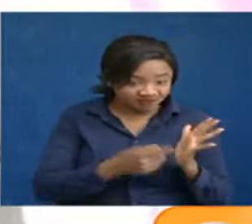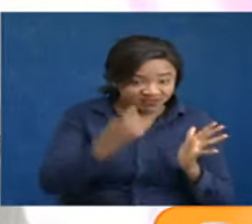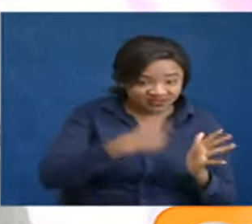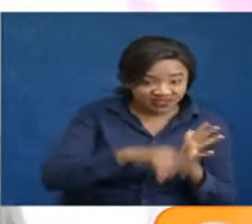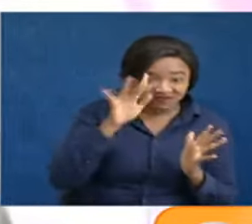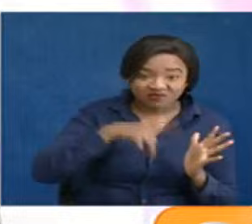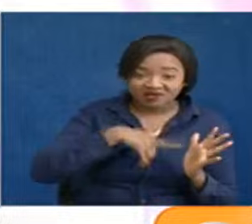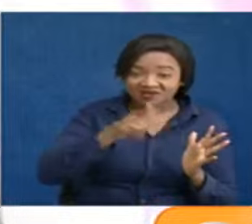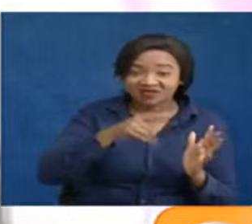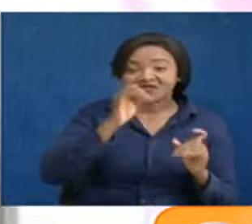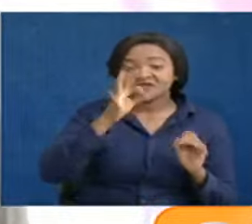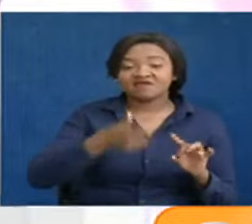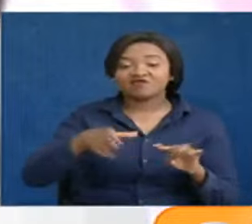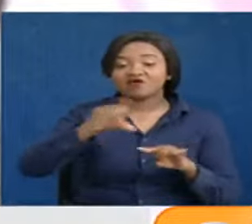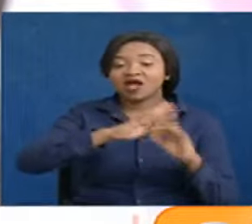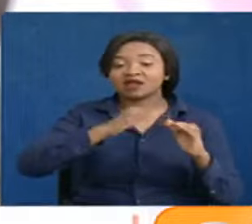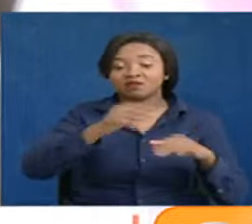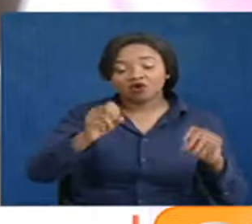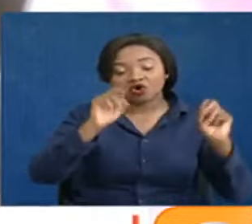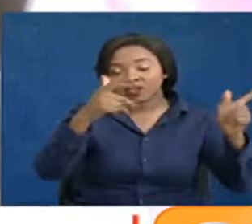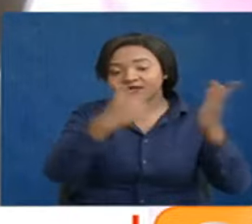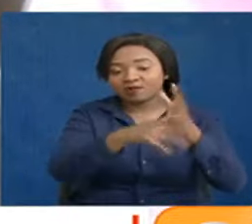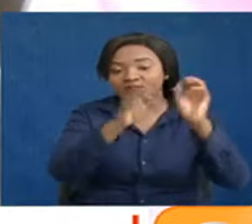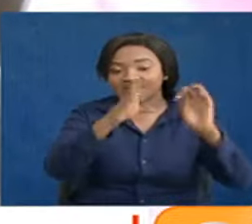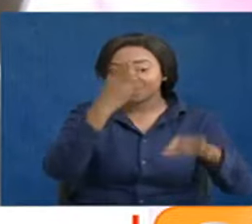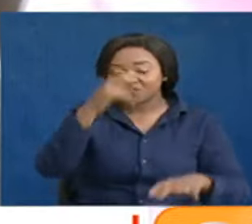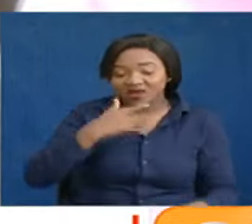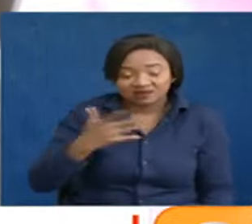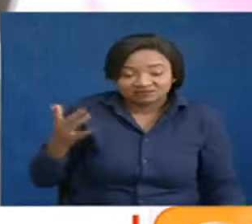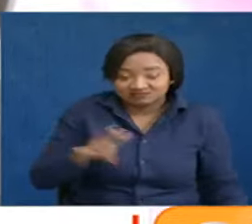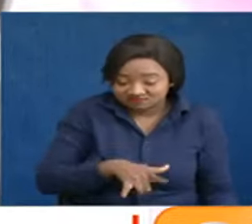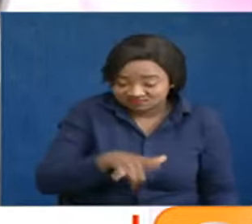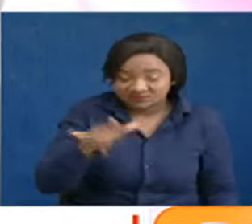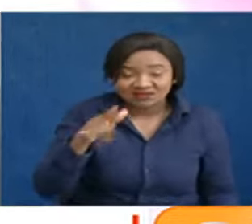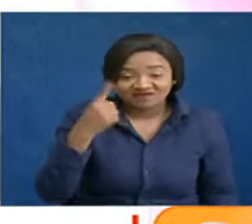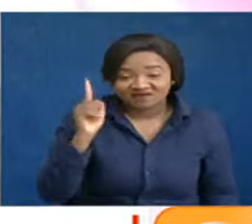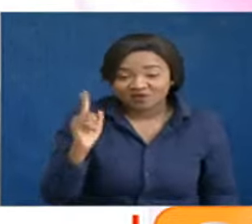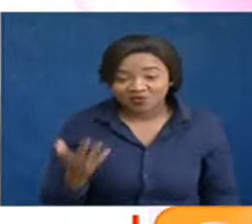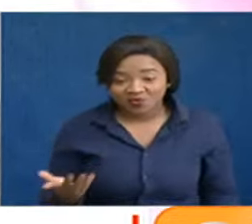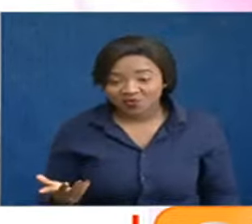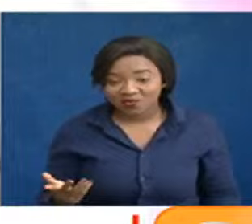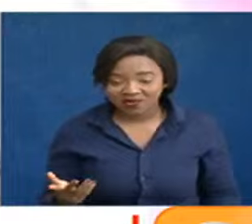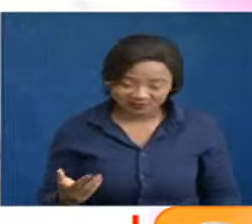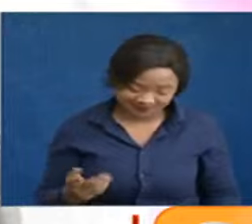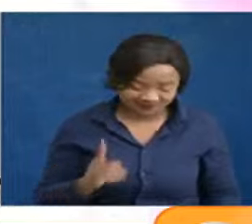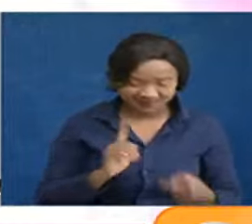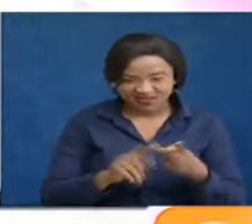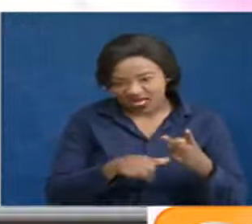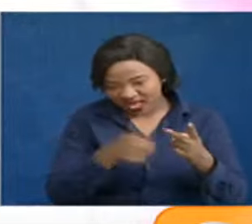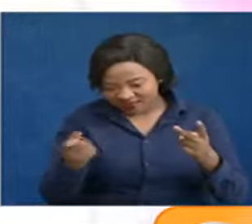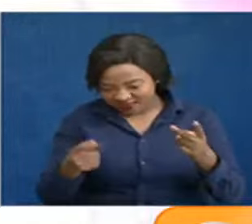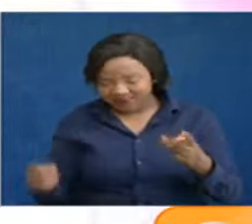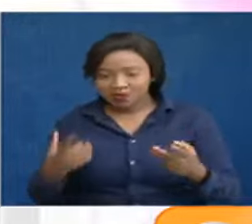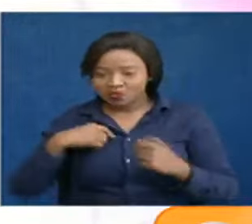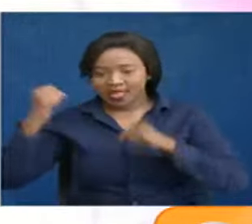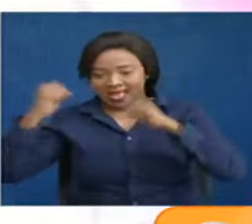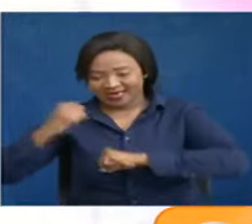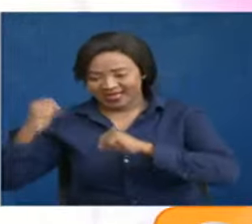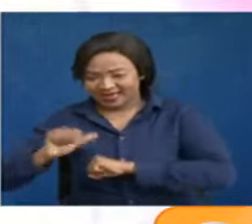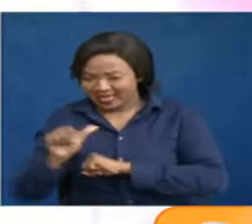hata mkiweza kuongeza zaidi huko itakuwa ni sawa. Na hii mambo ya mshahara, hayo mengine yote tunakubaliana